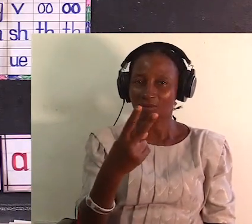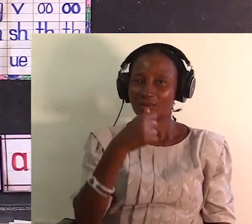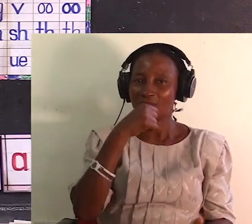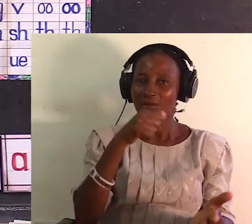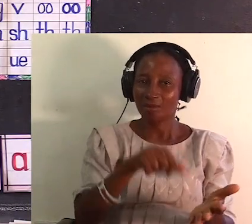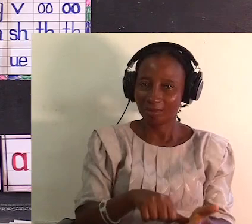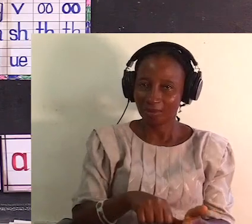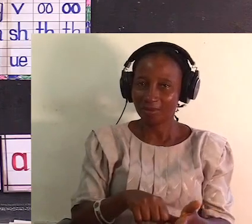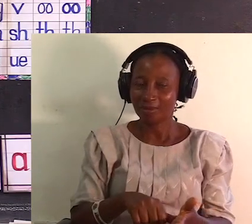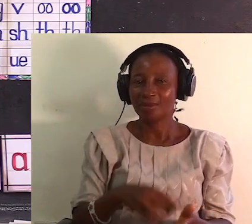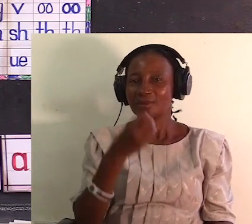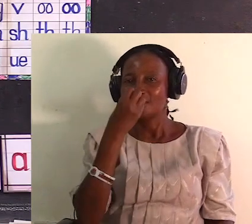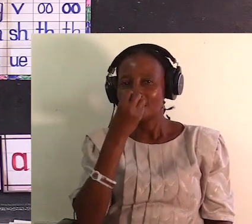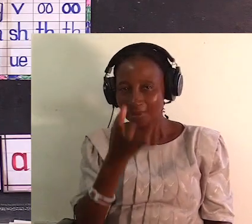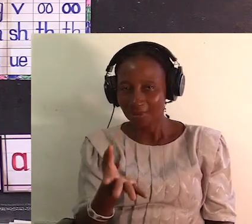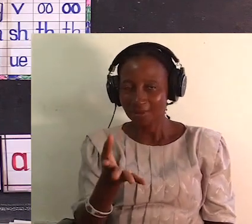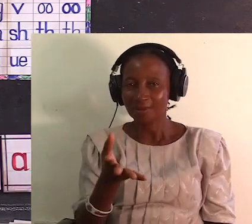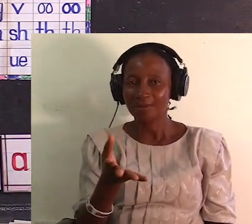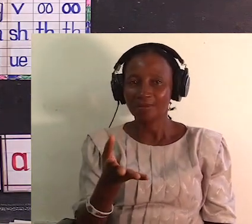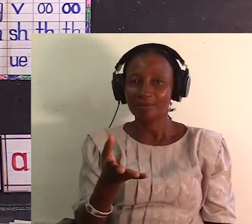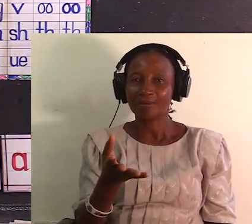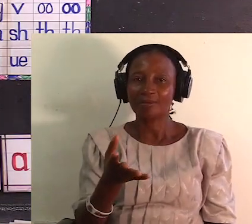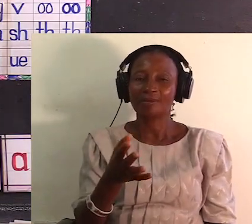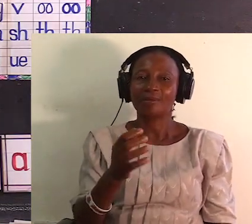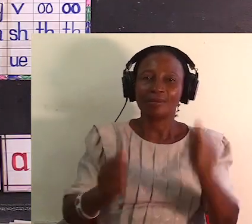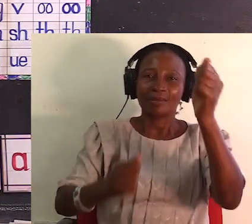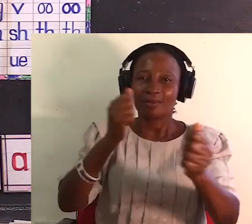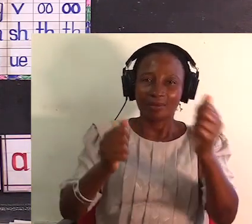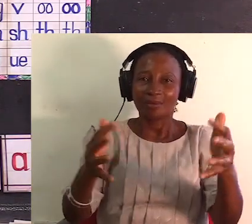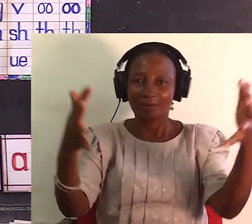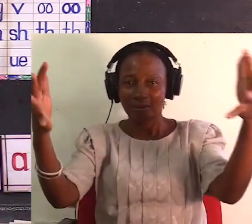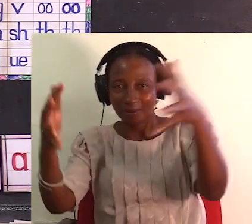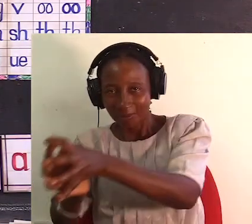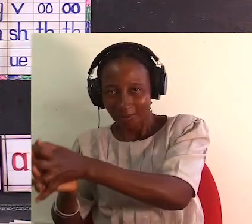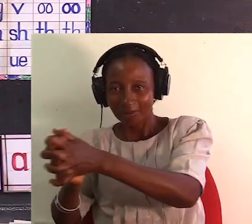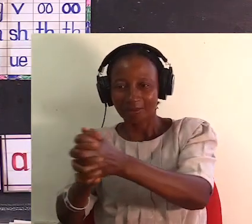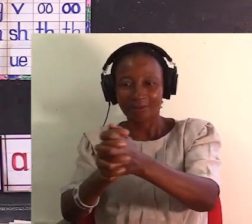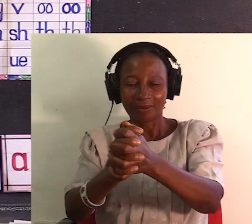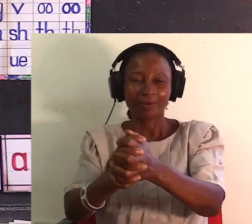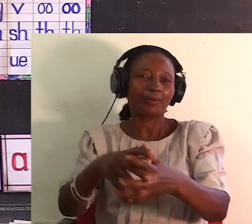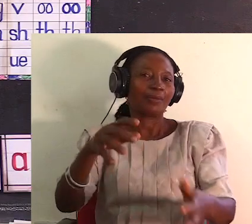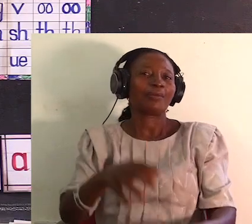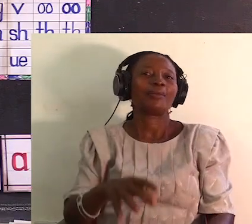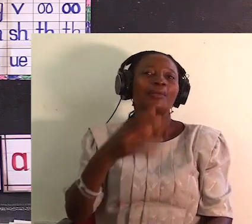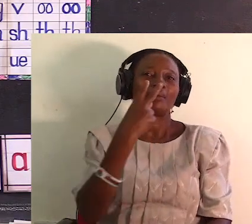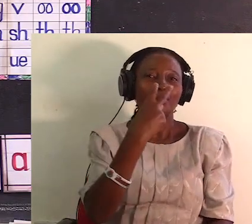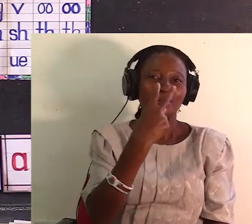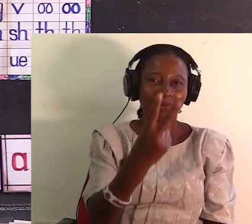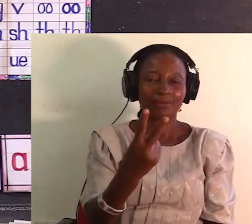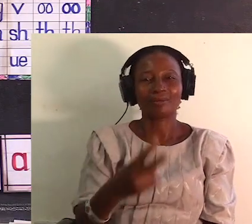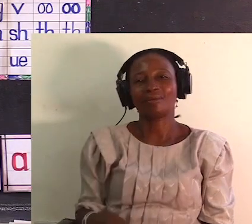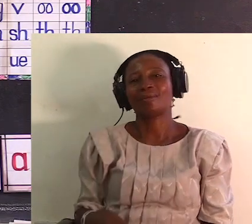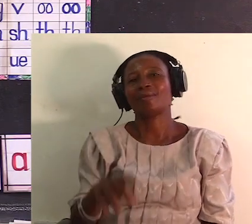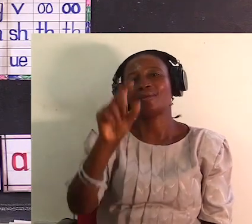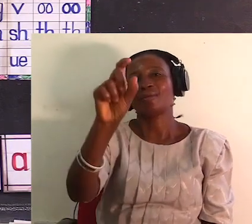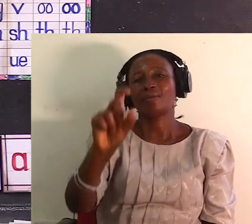sound, you say the sound, run them together, and then you hear the word.